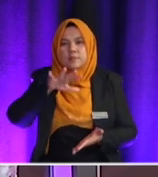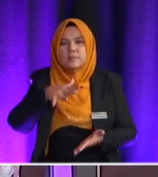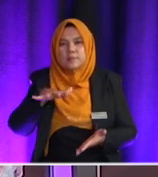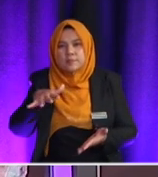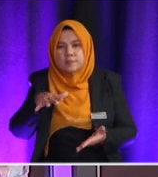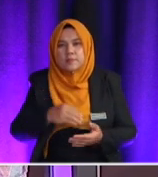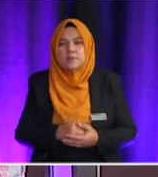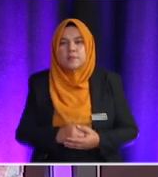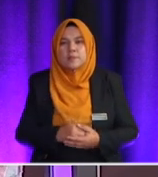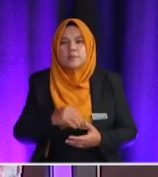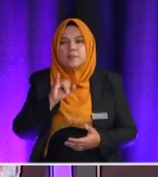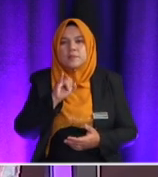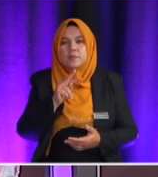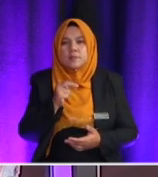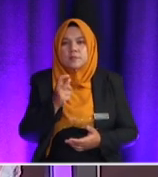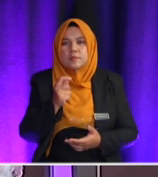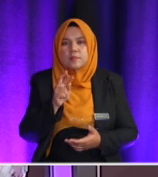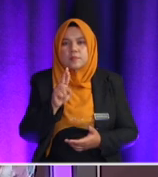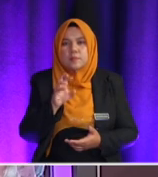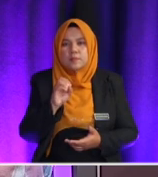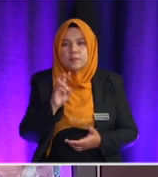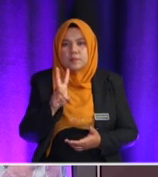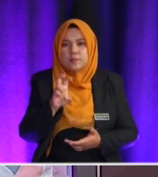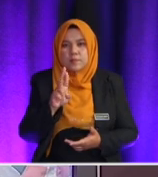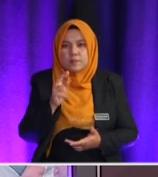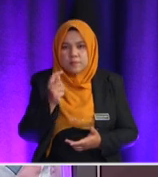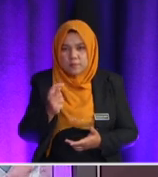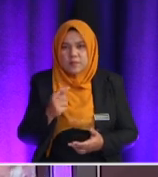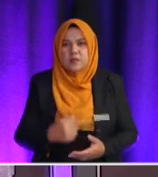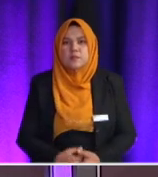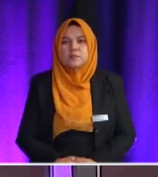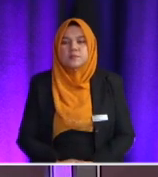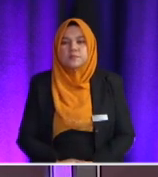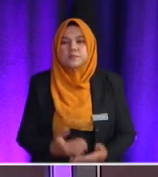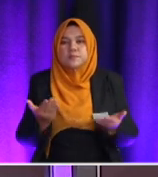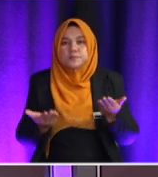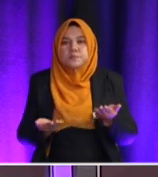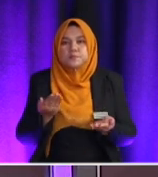one. Introvert. Okay, so maybe